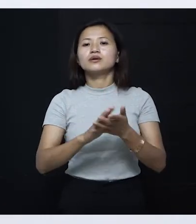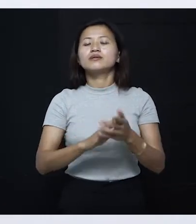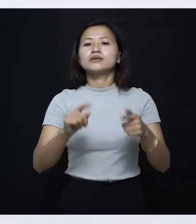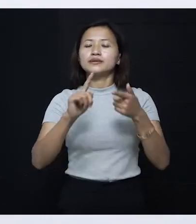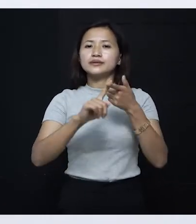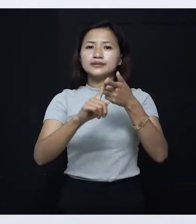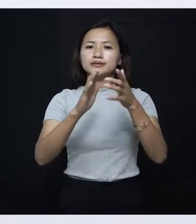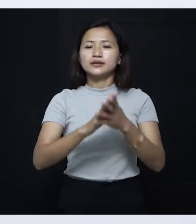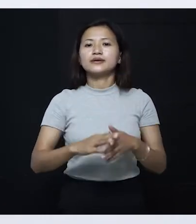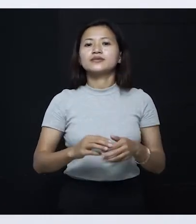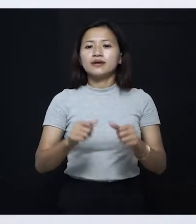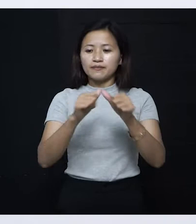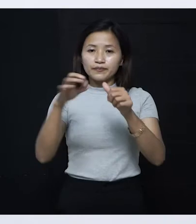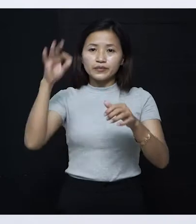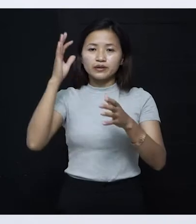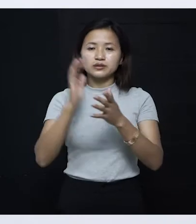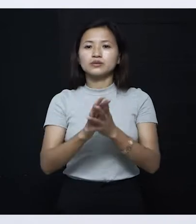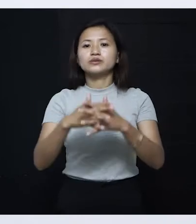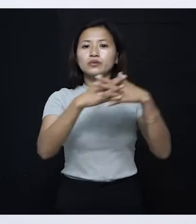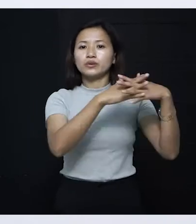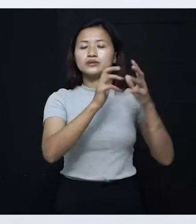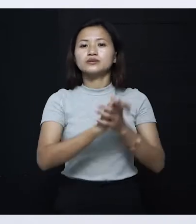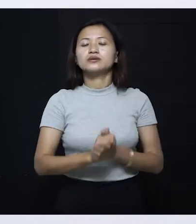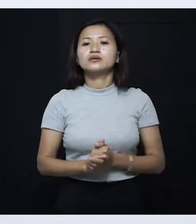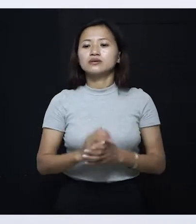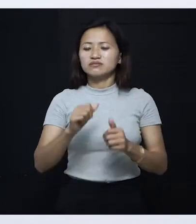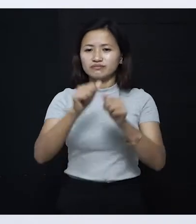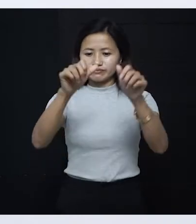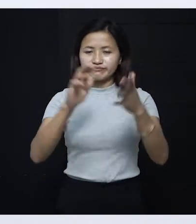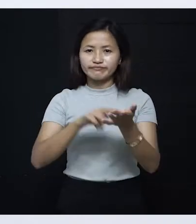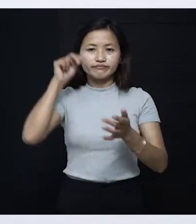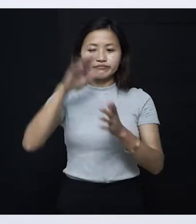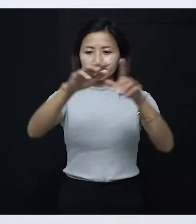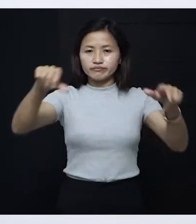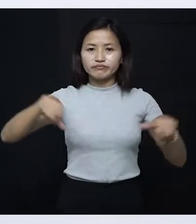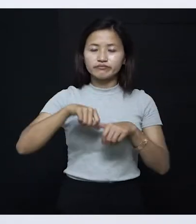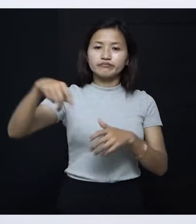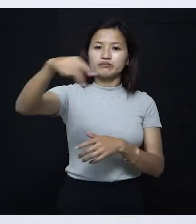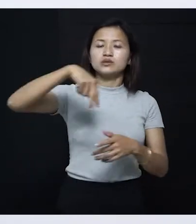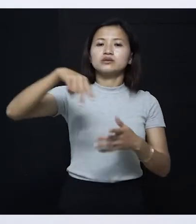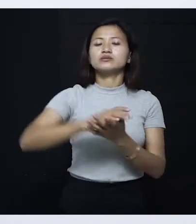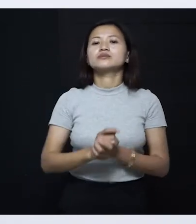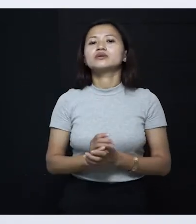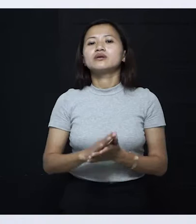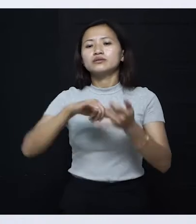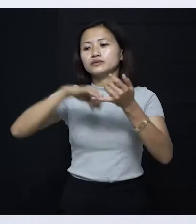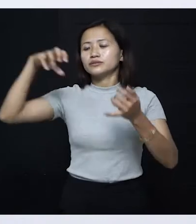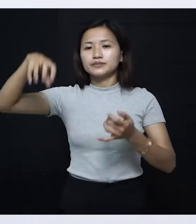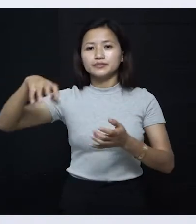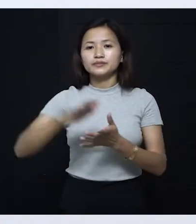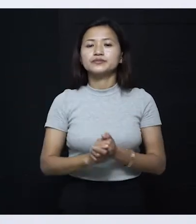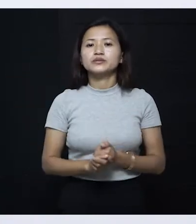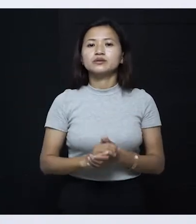on the west, okay. So the state of Nagaland is surrounded by all these state again, or this state, okay. So